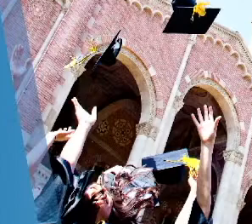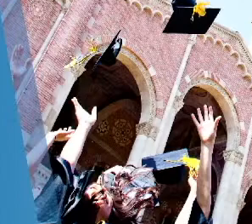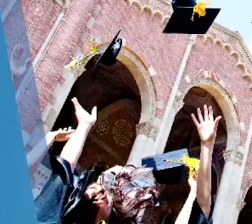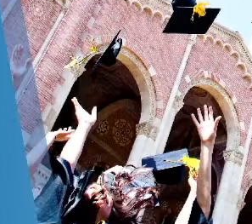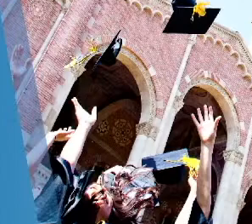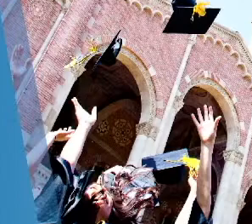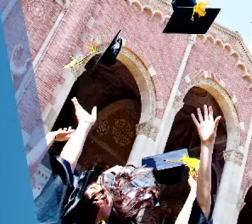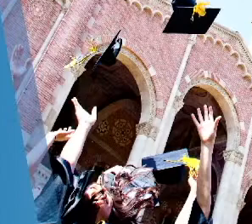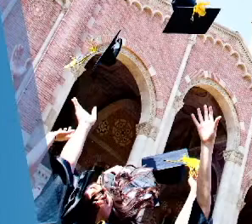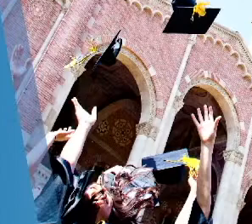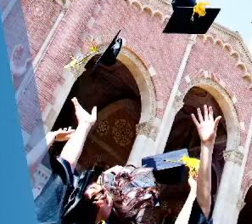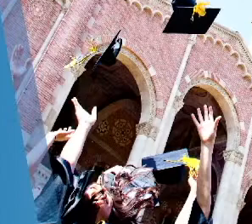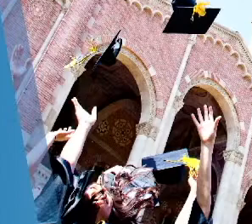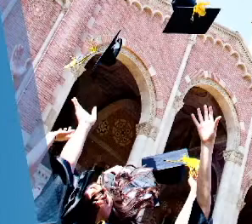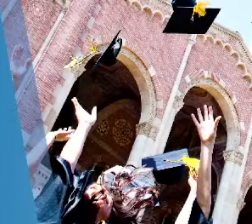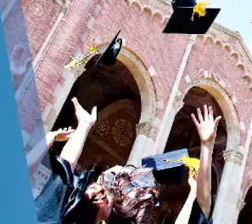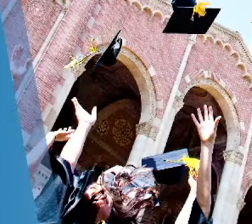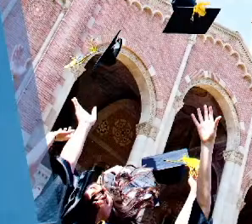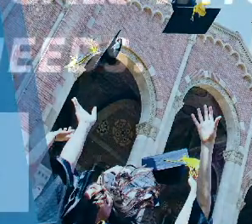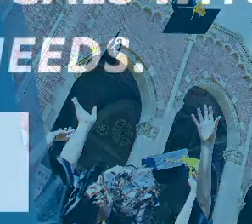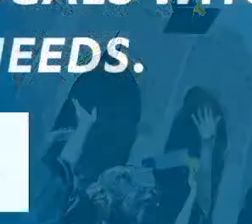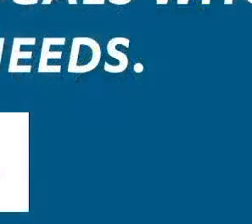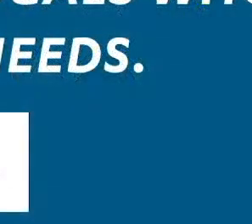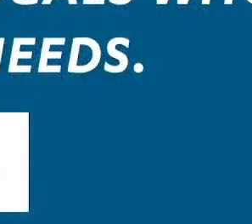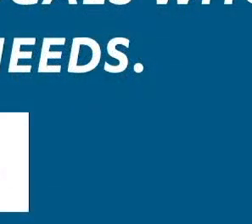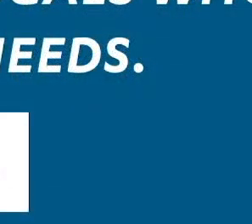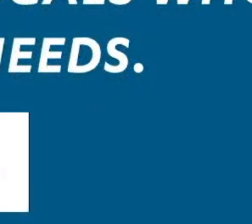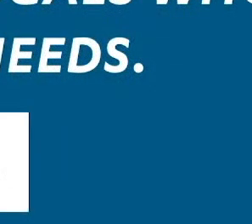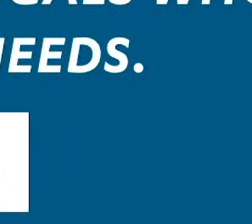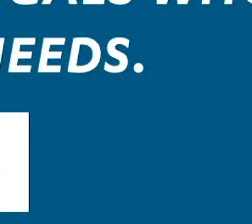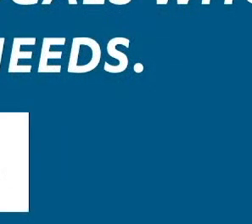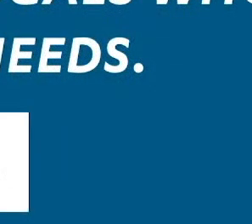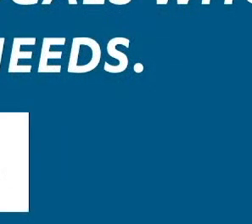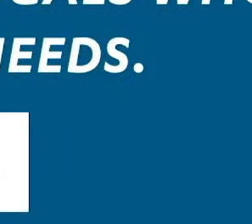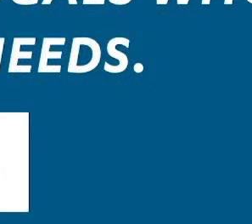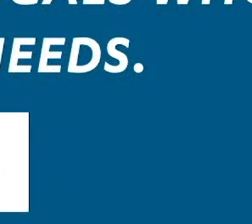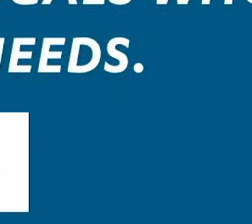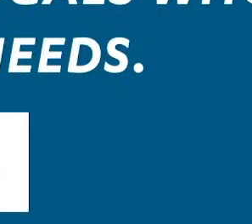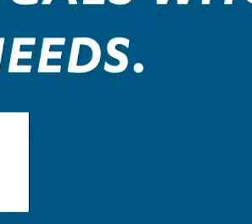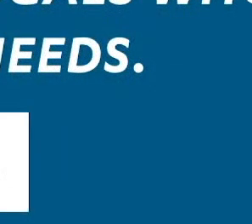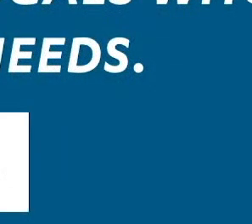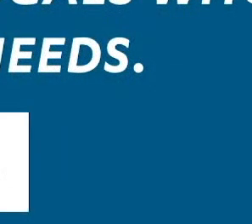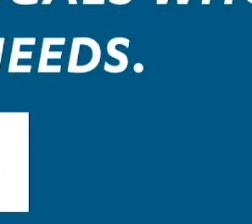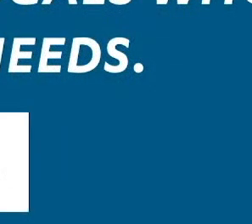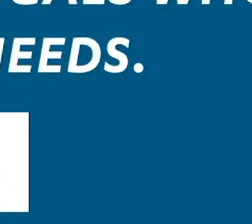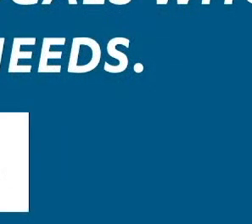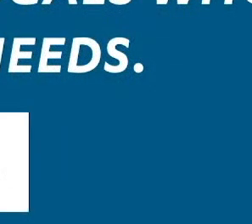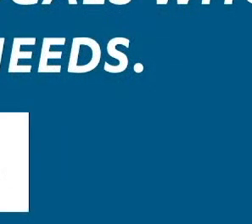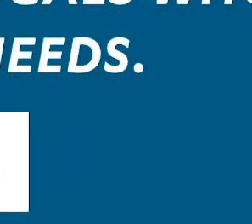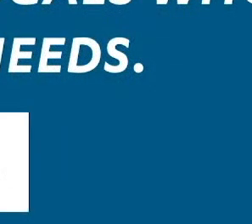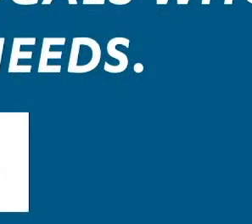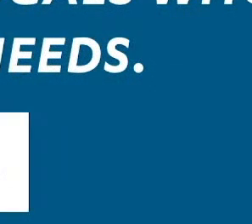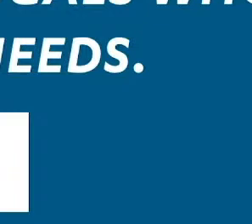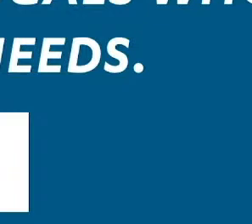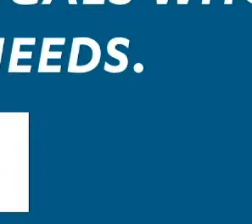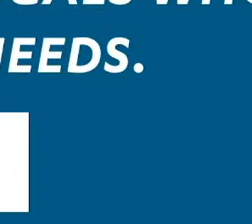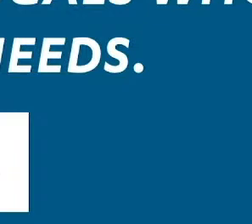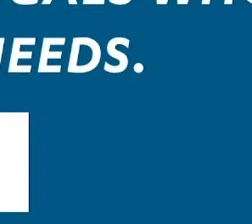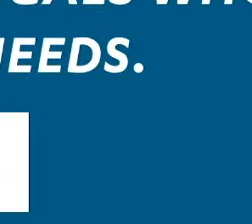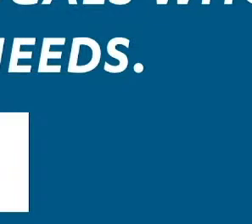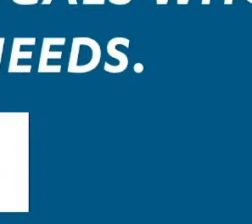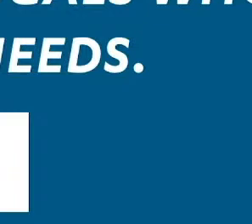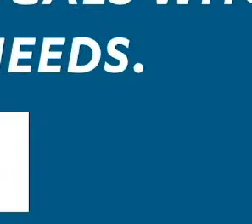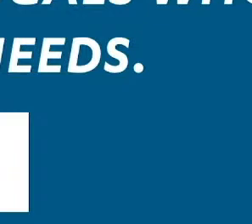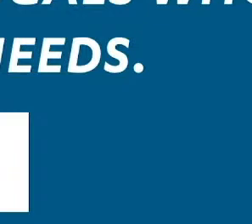they're just here to have fun, and they listen to you when they say you say go home, and they go this way, not that way. But you're right. I mean, the dynamic of some too many